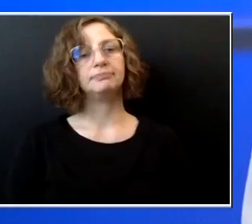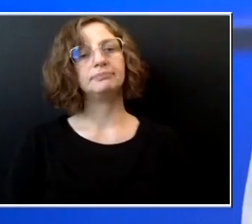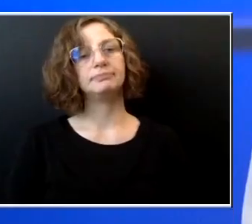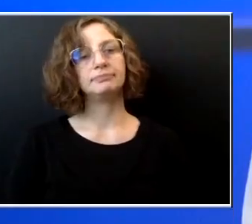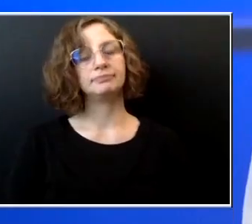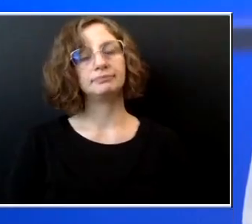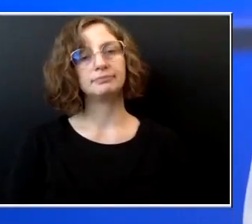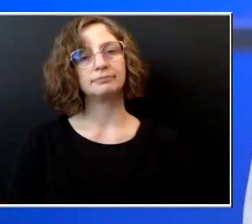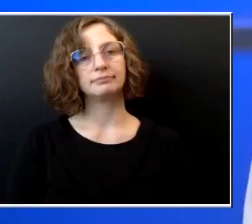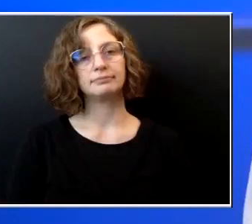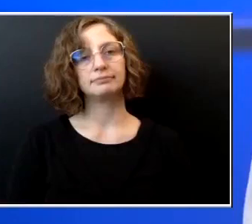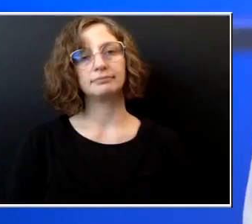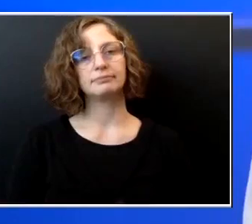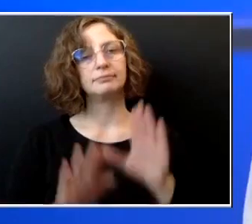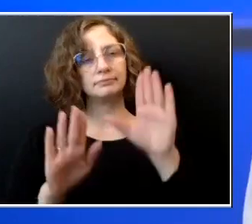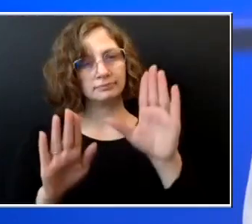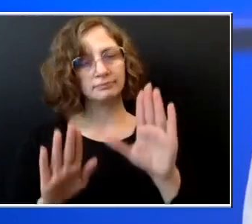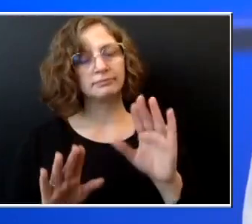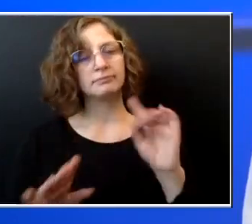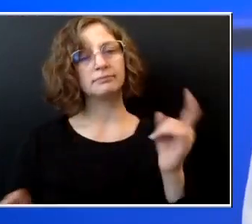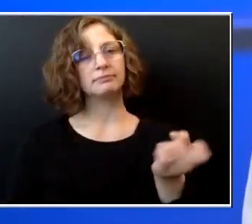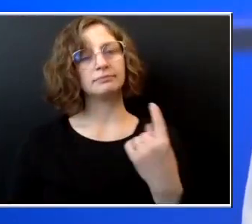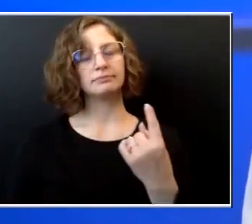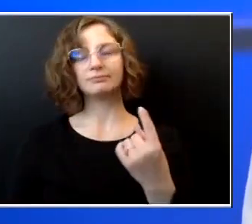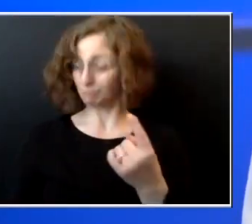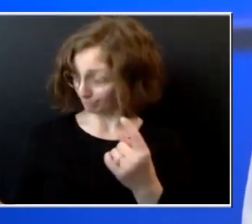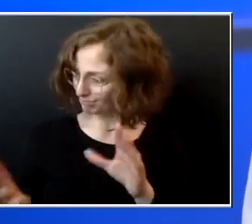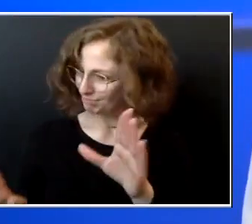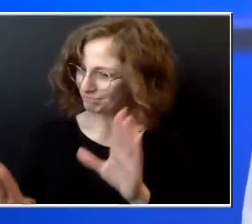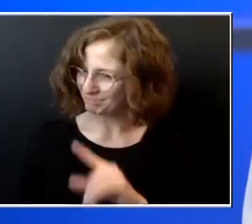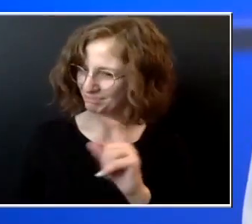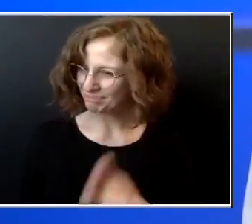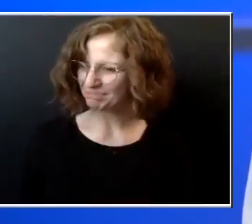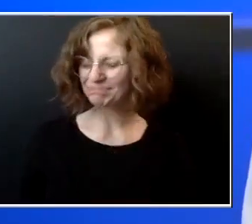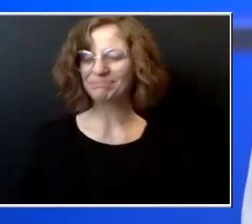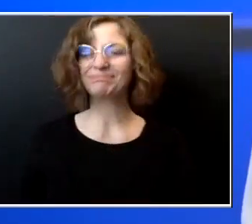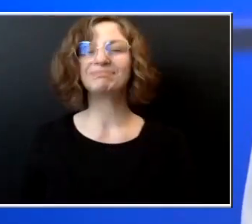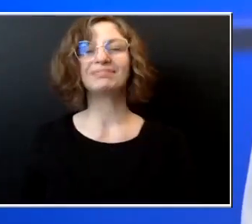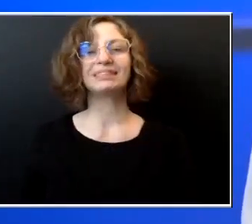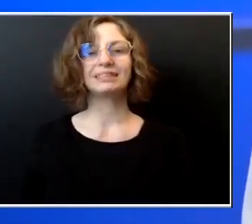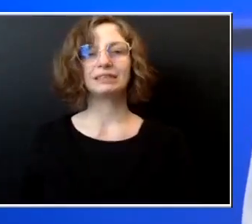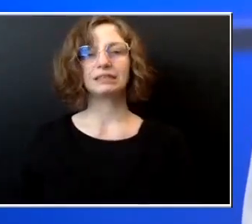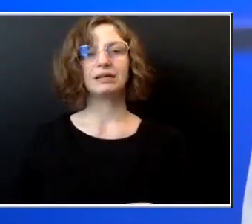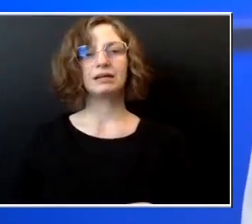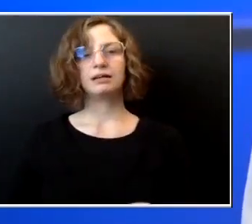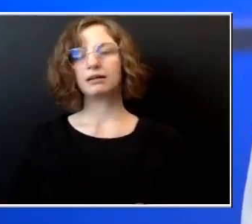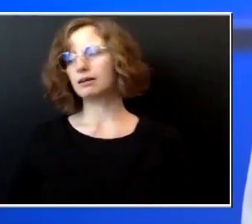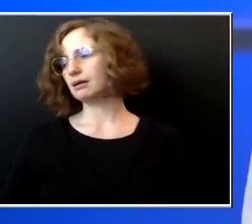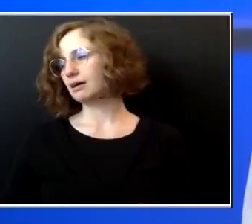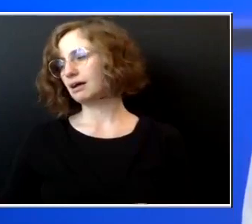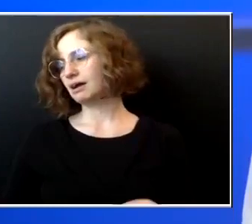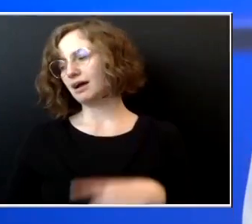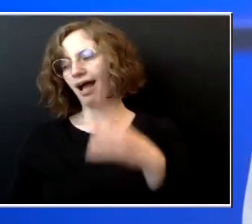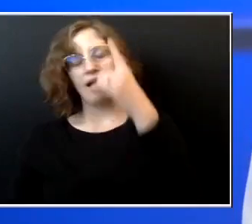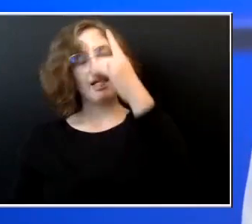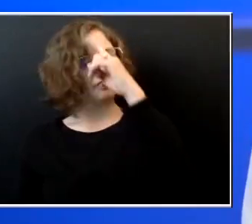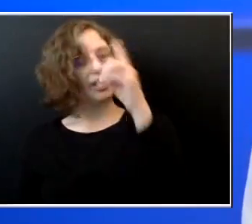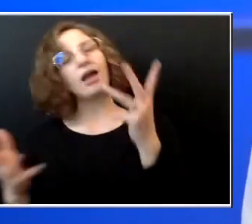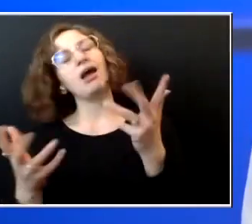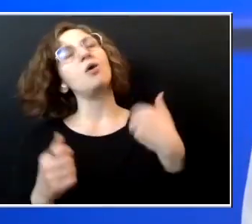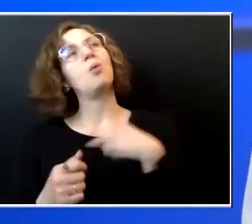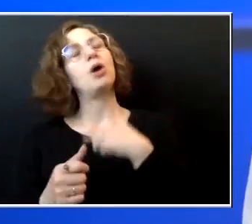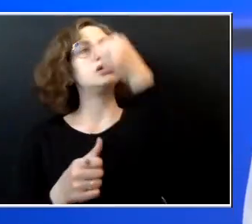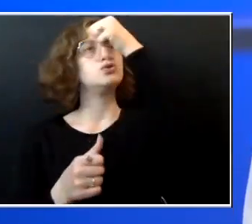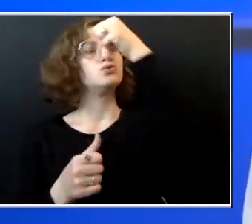That's a great question. It is a great question. I think I would like us to remember the ways people